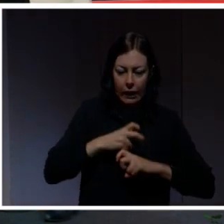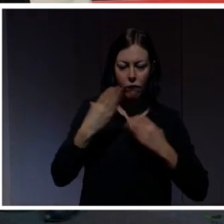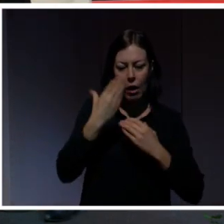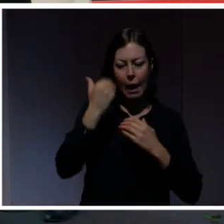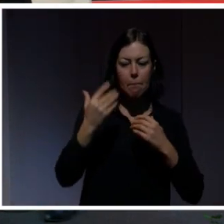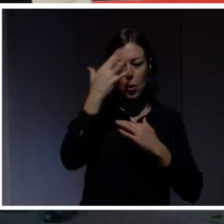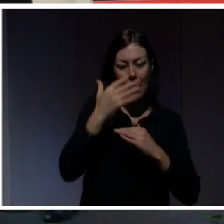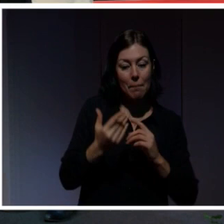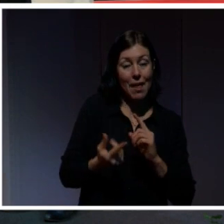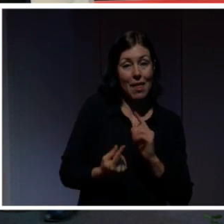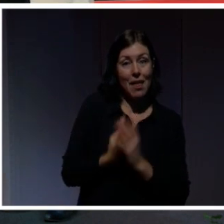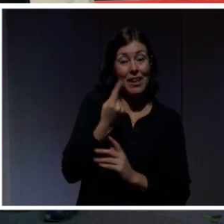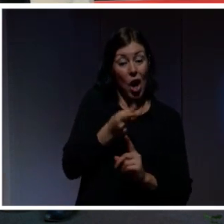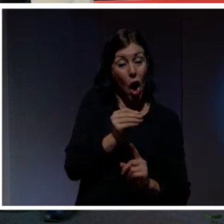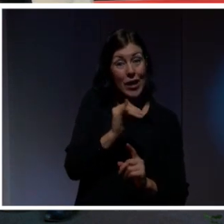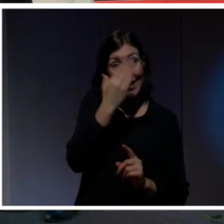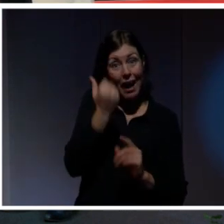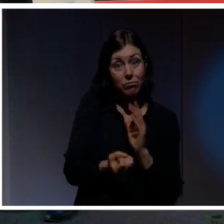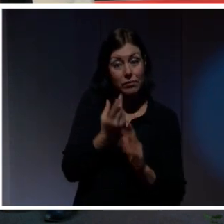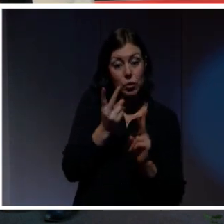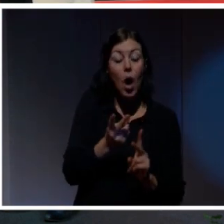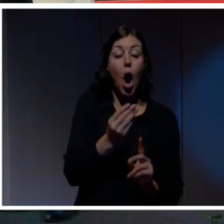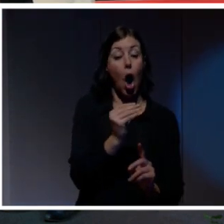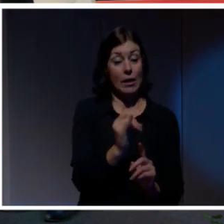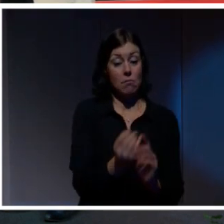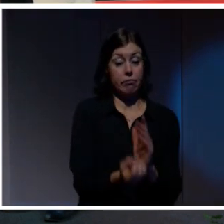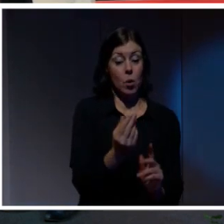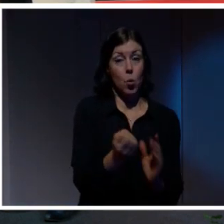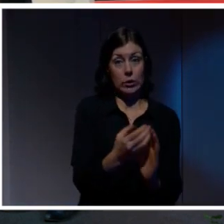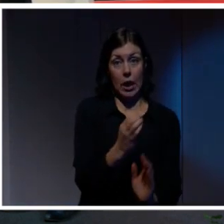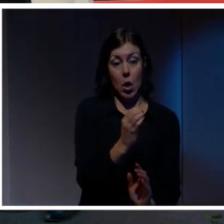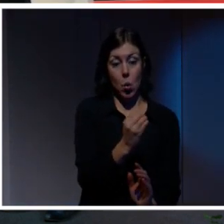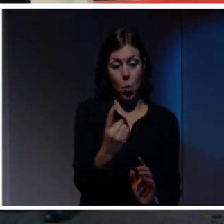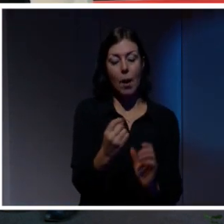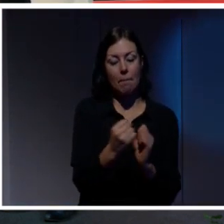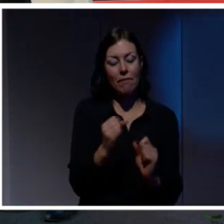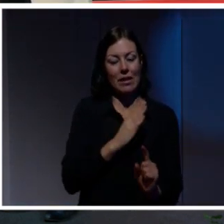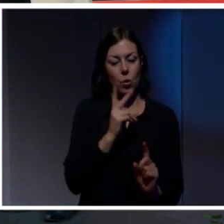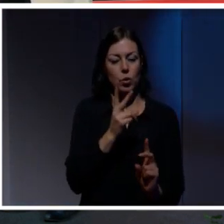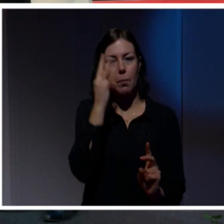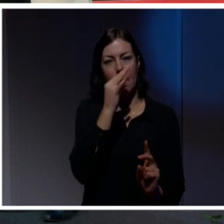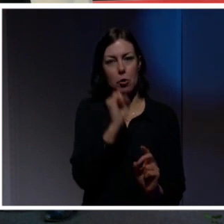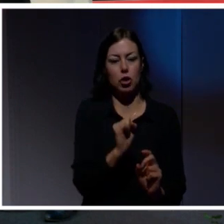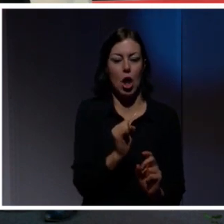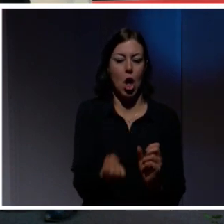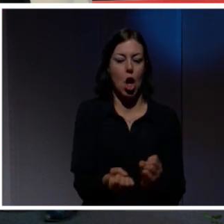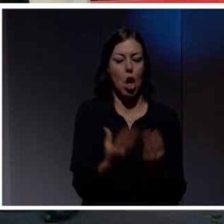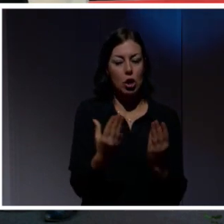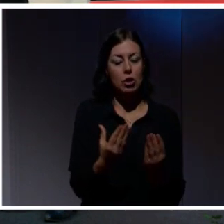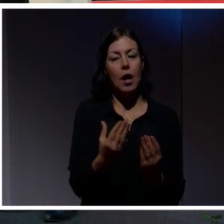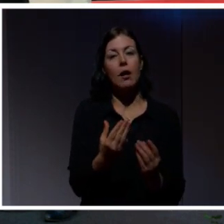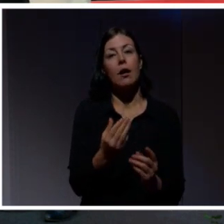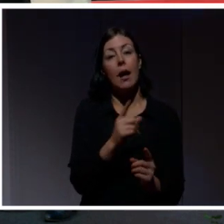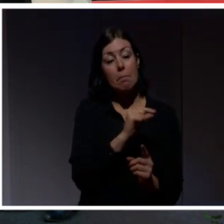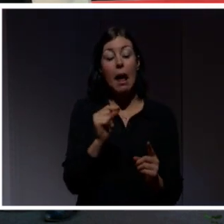happening in both of those spaces. AI is developed because it's cool, and there are also real problems that need solving. And sometimes those connect, but perhaps not always.